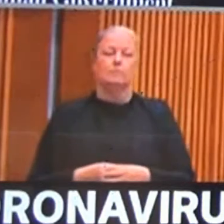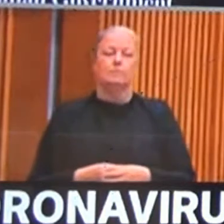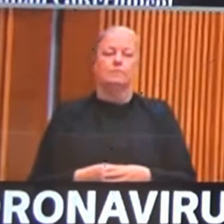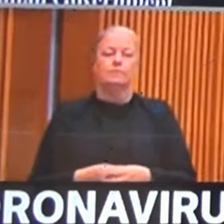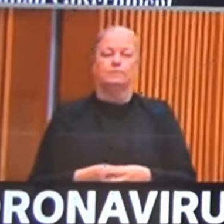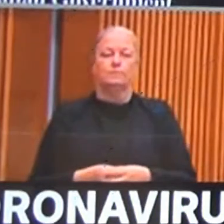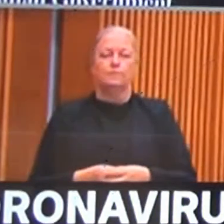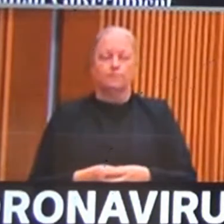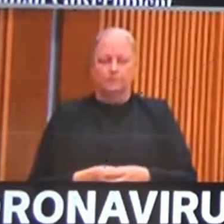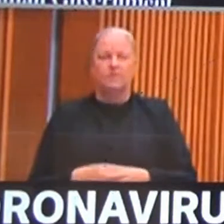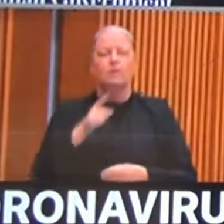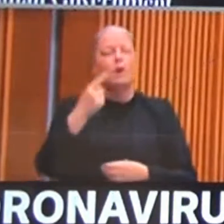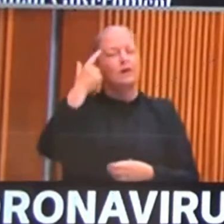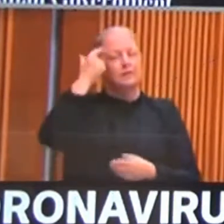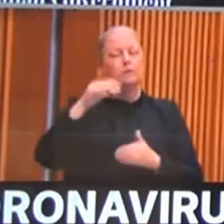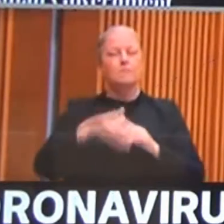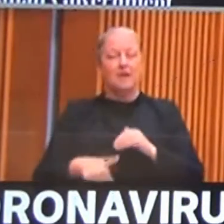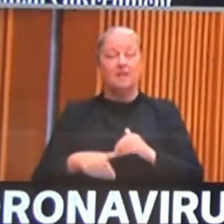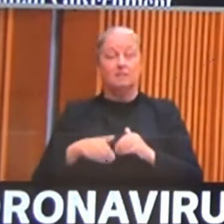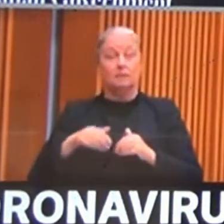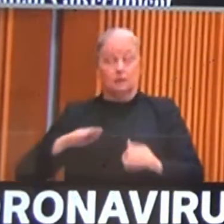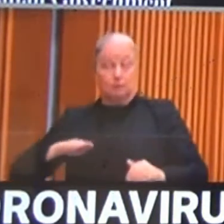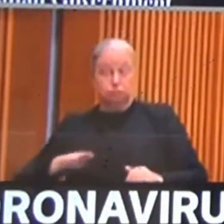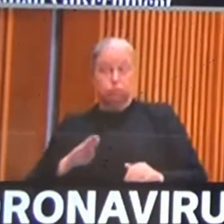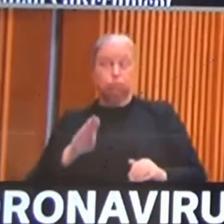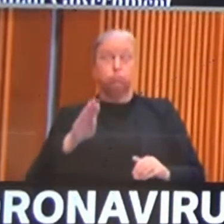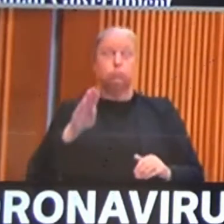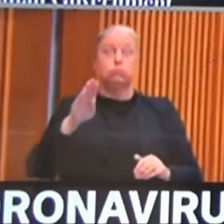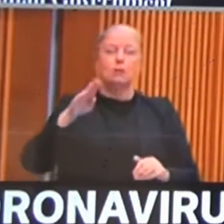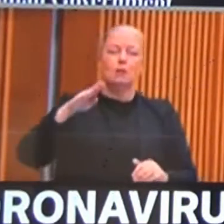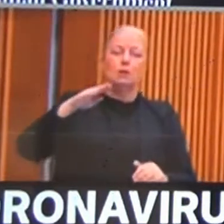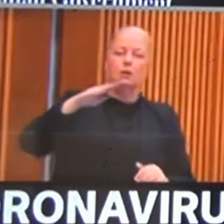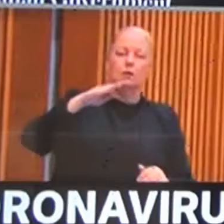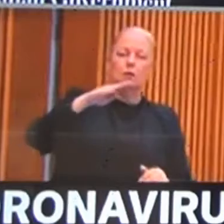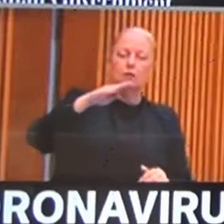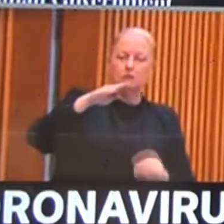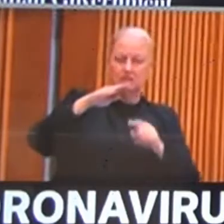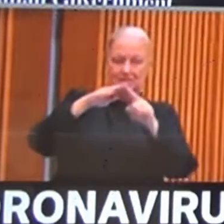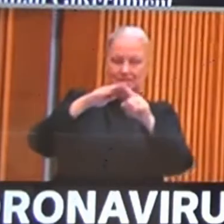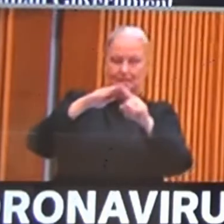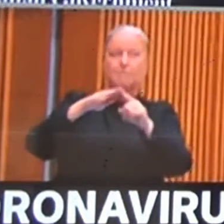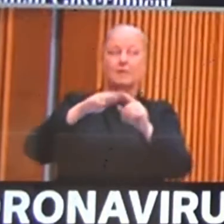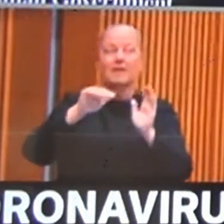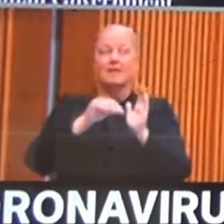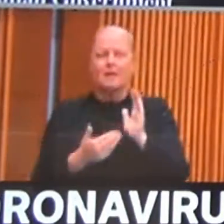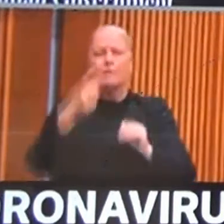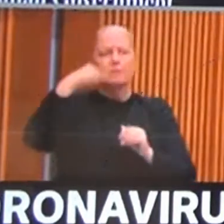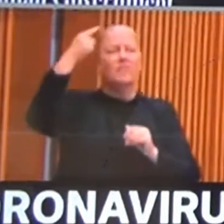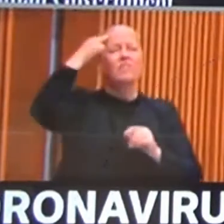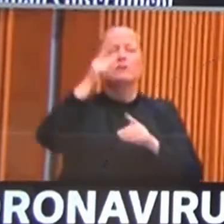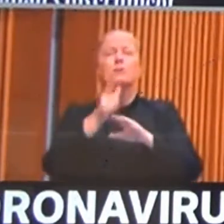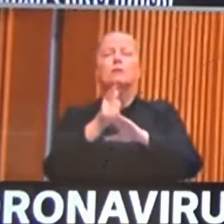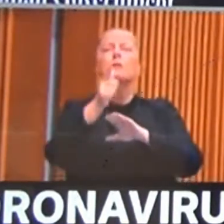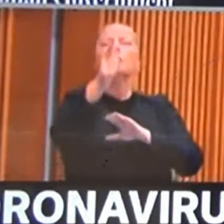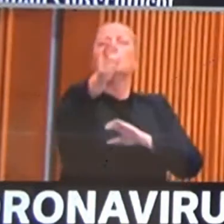in flattening the curve over recent weeks is that people are already looking beyond. We are looking